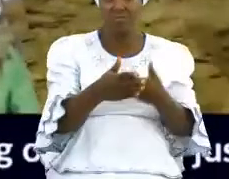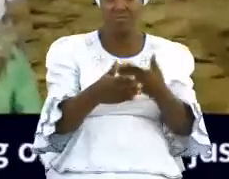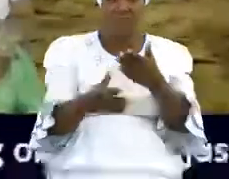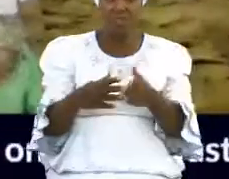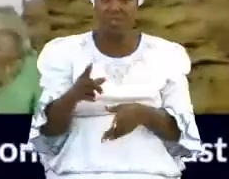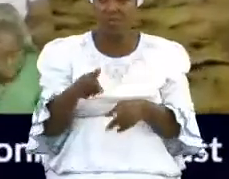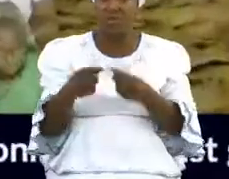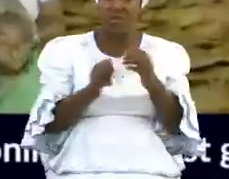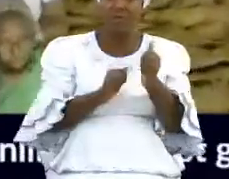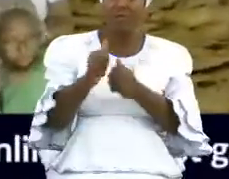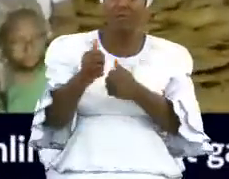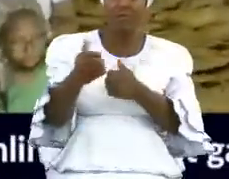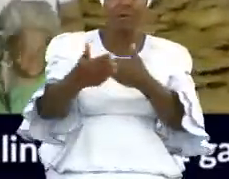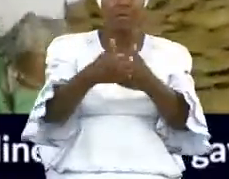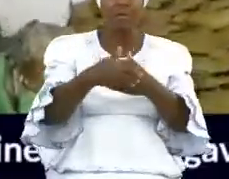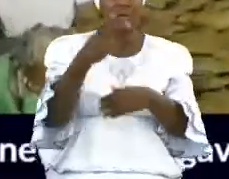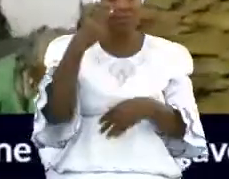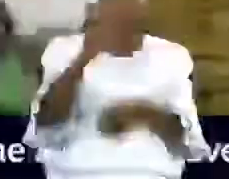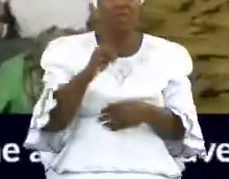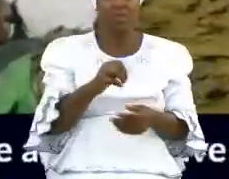there.